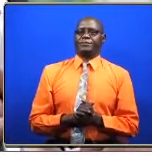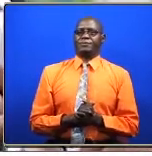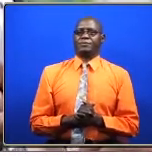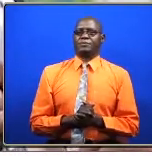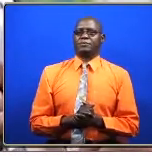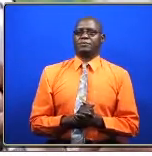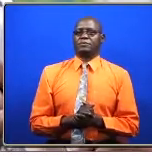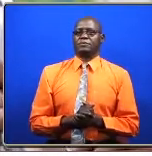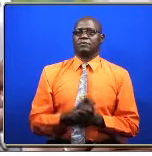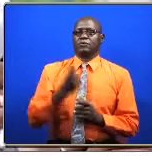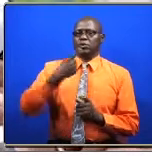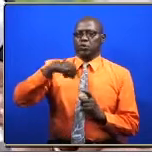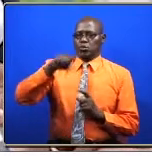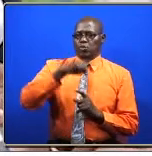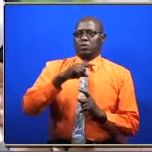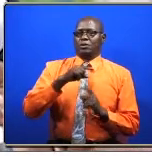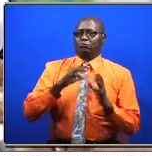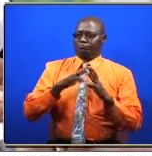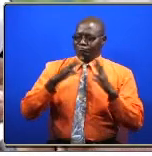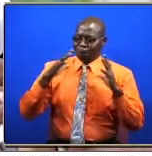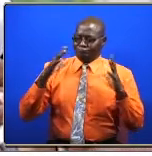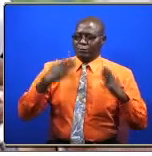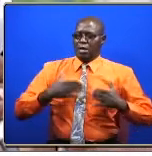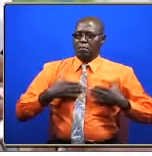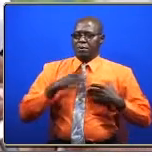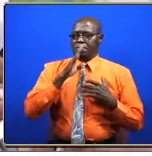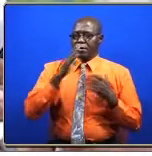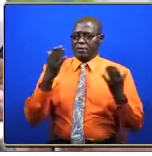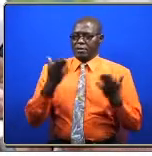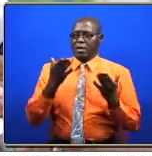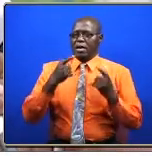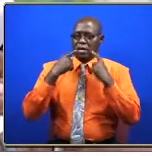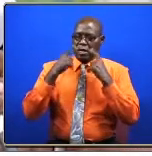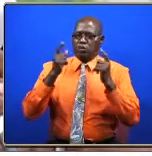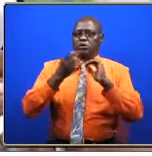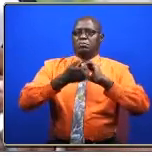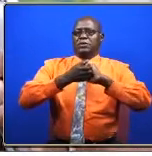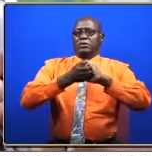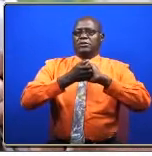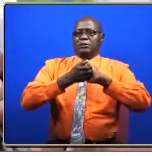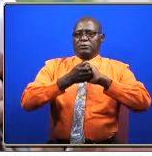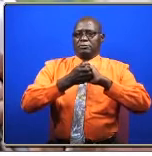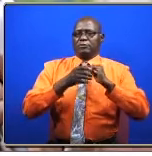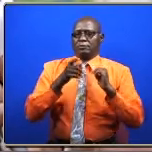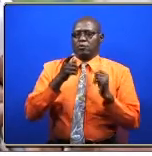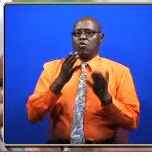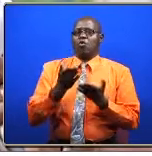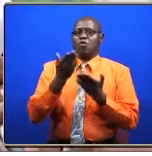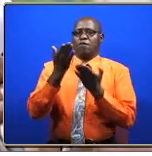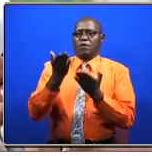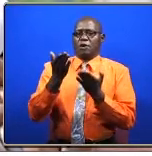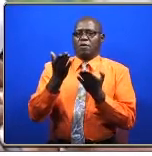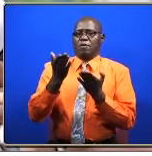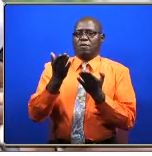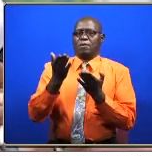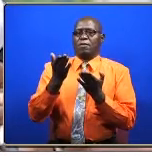We're extremely happy to be here today to announce this great partnership with Seed Bolt Kenya to offer the